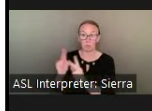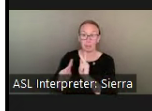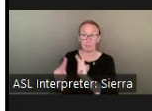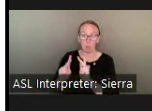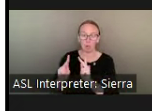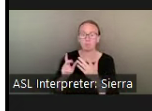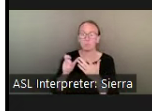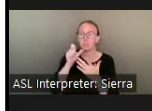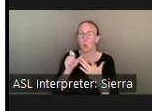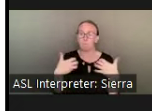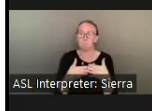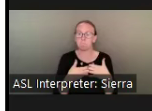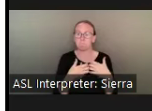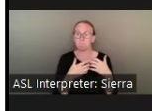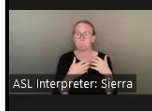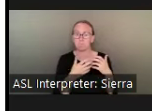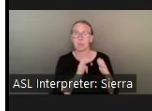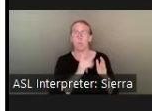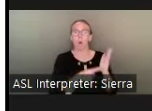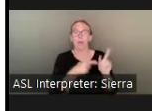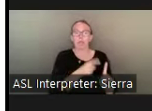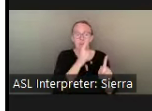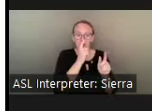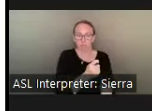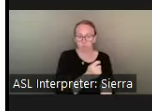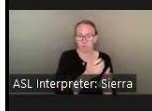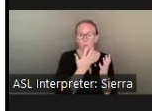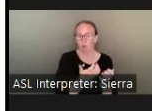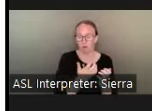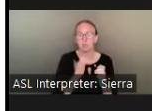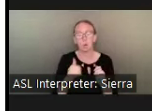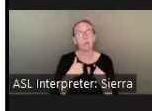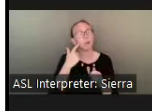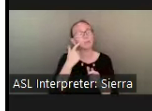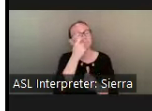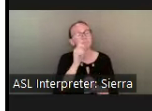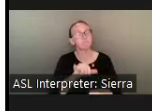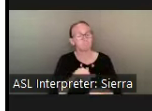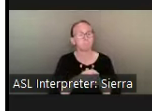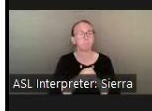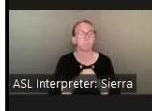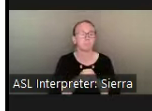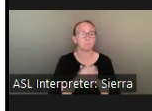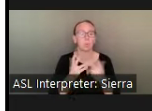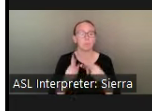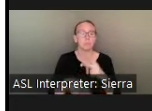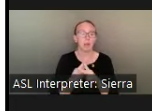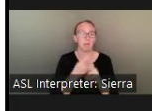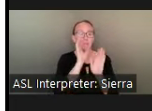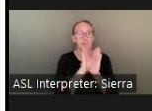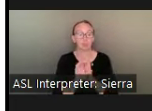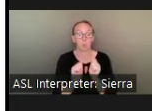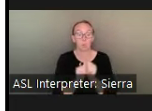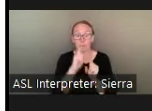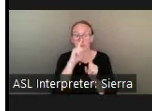understand why he wasn't particularly interested in it. So then I started to think, what sort of images with Black people would he possibly